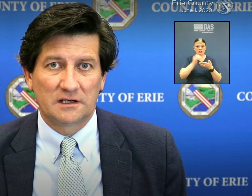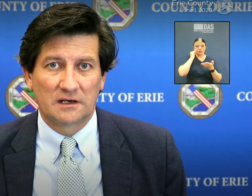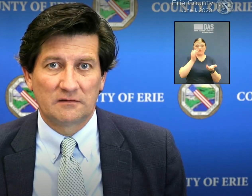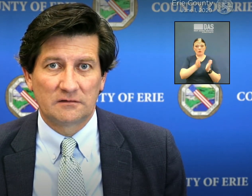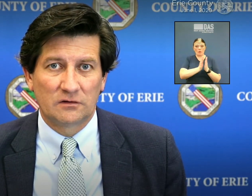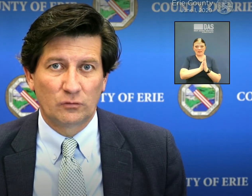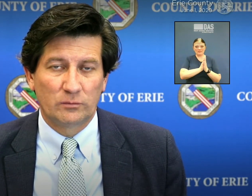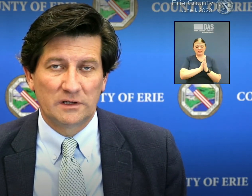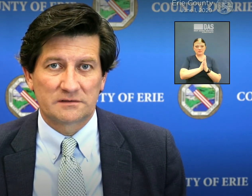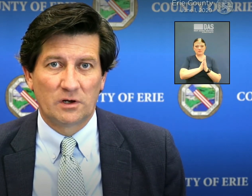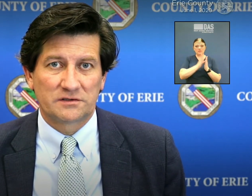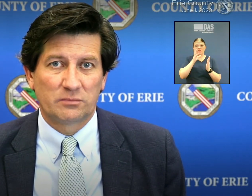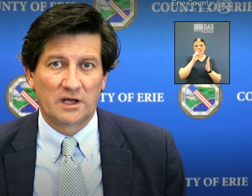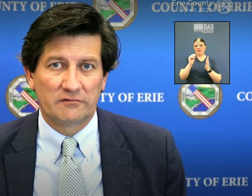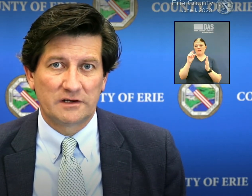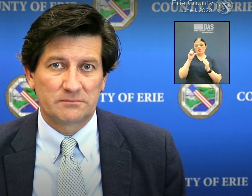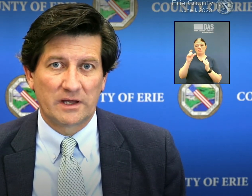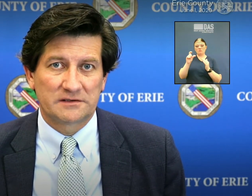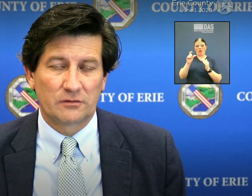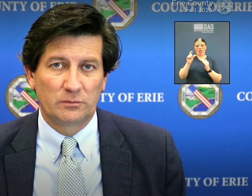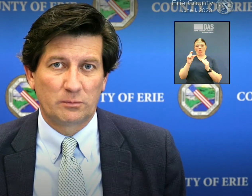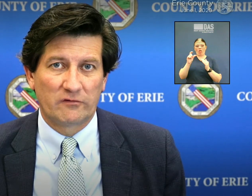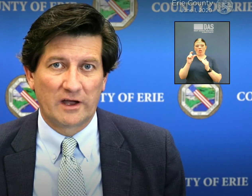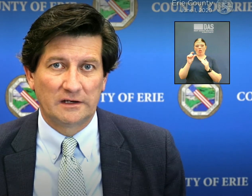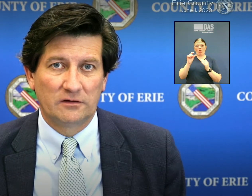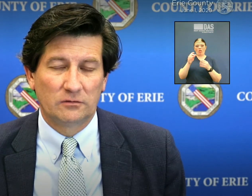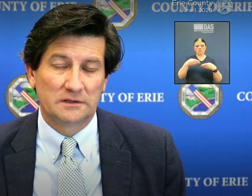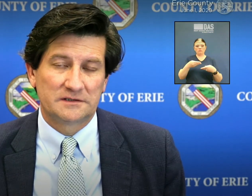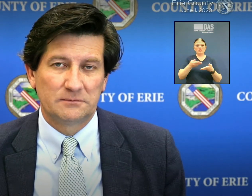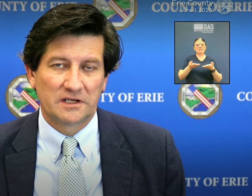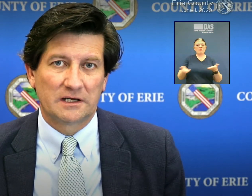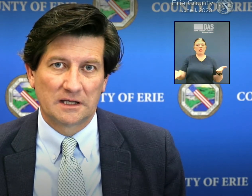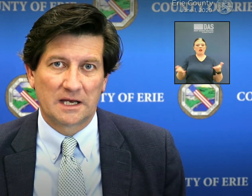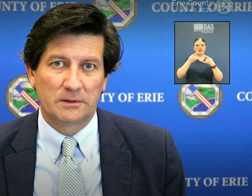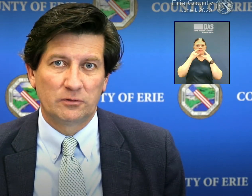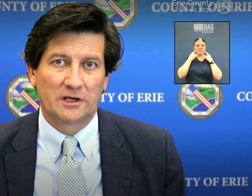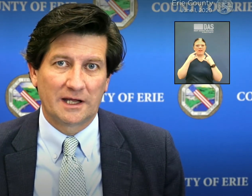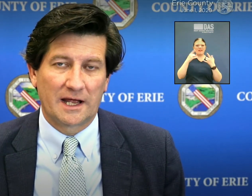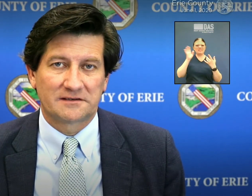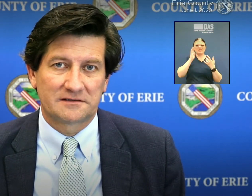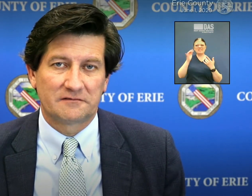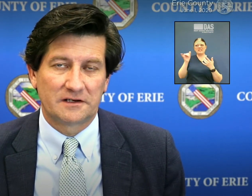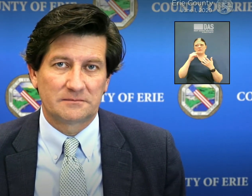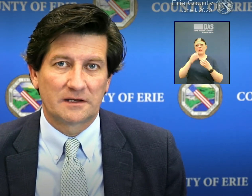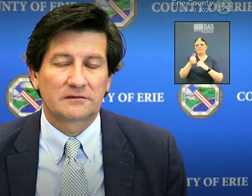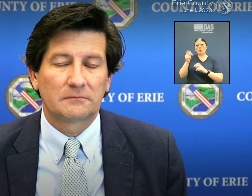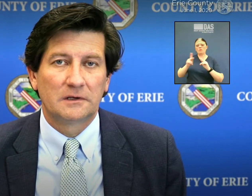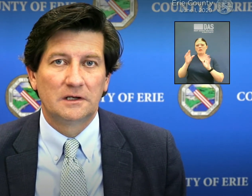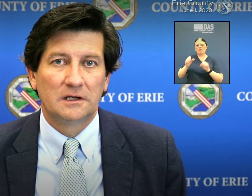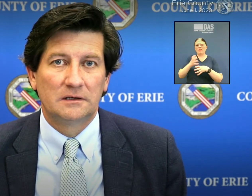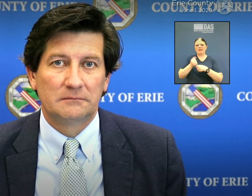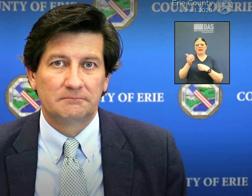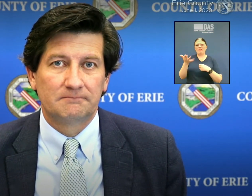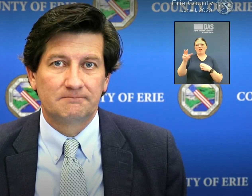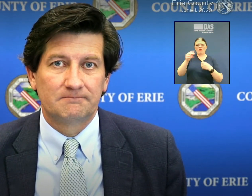requested, and there would be a small supply of face masks that would be provided, though it seems like a lot of people can get access to face masks.